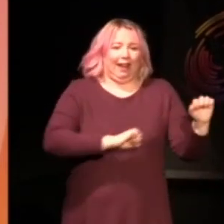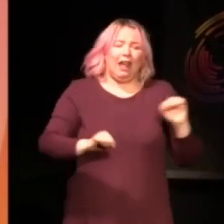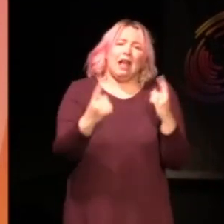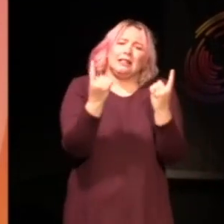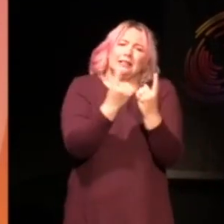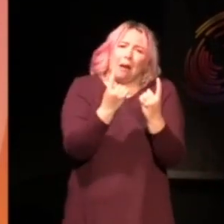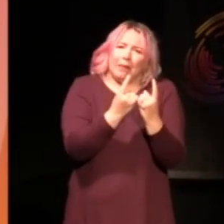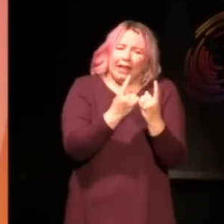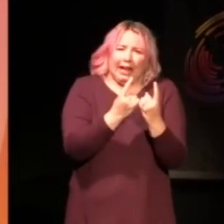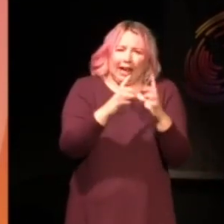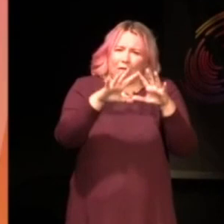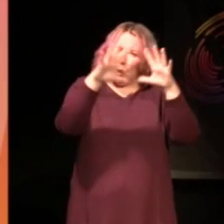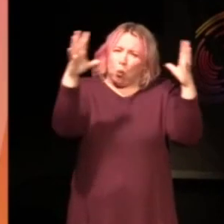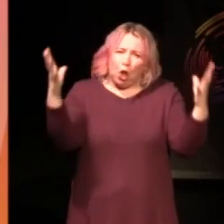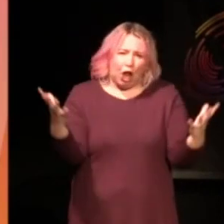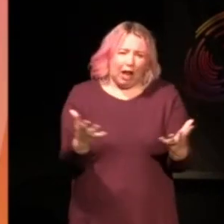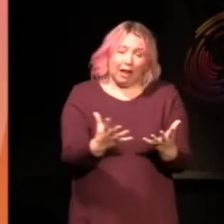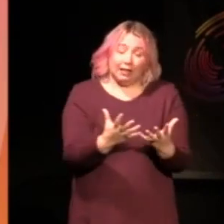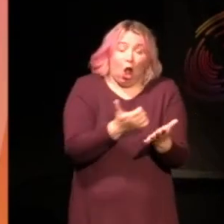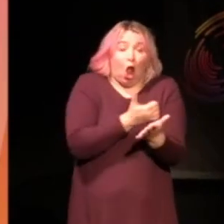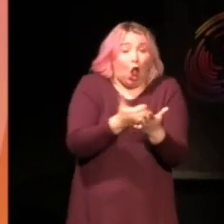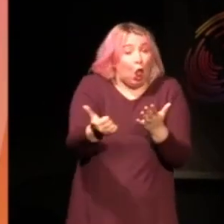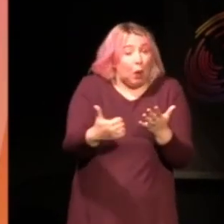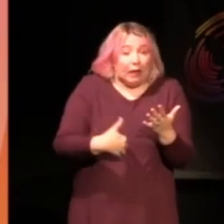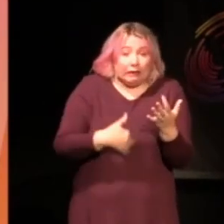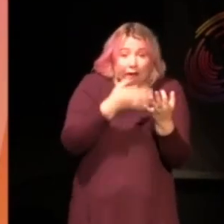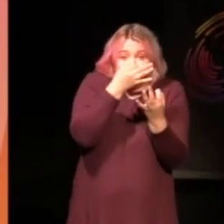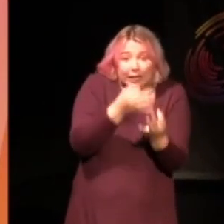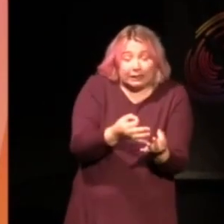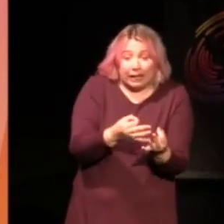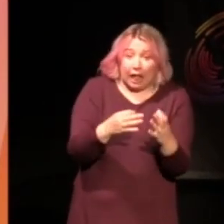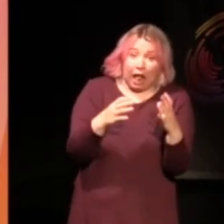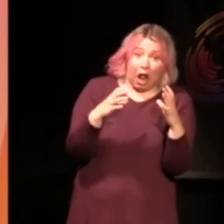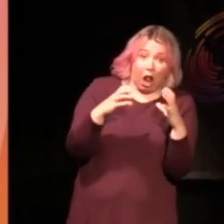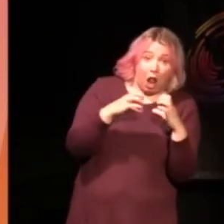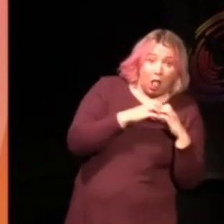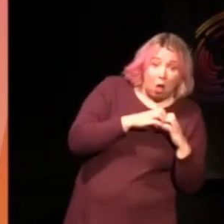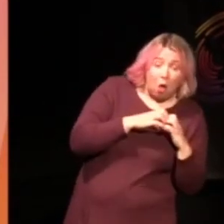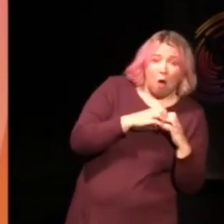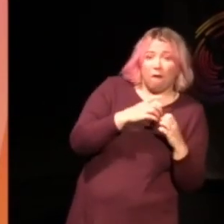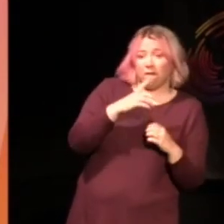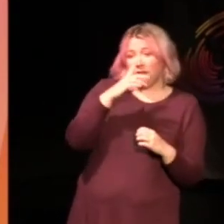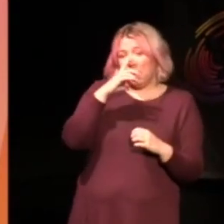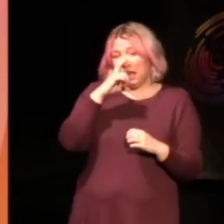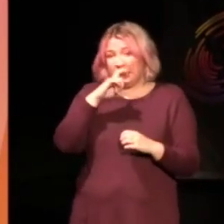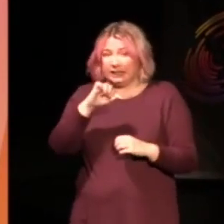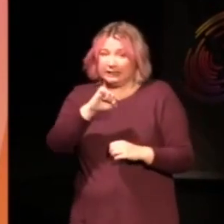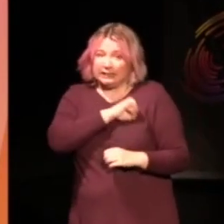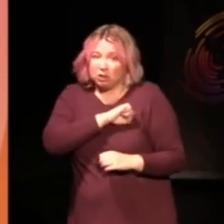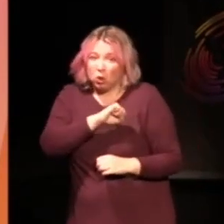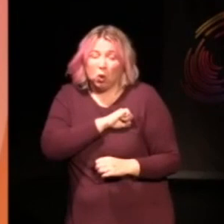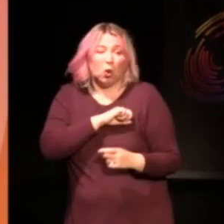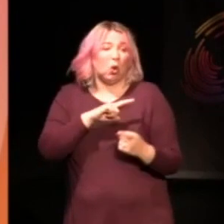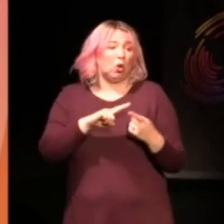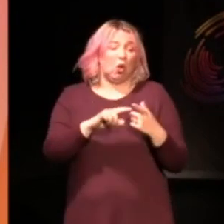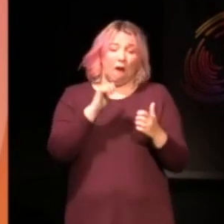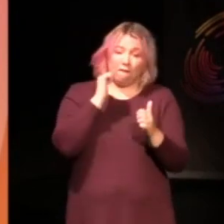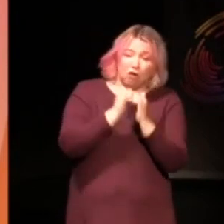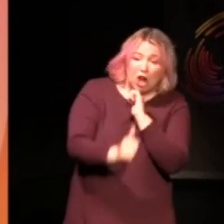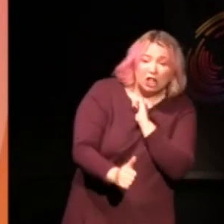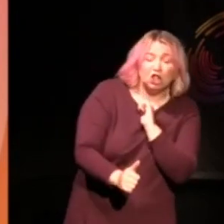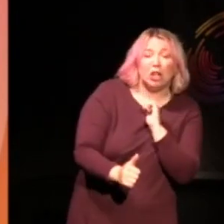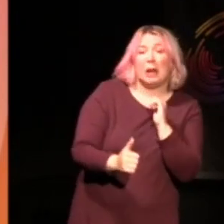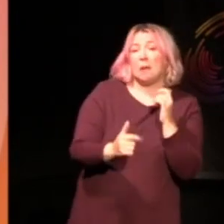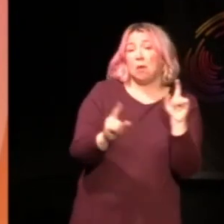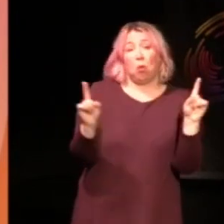stronger in the world which always fascinates me, whether you call it love or sisterhood or friendship or humanism, whatever